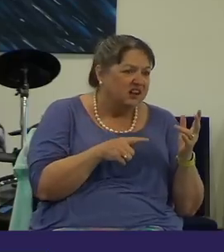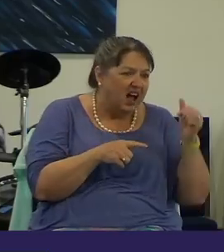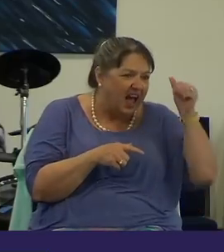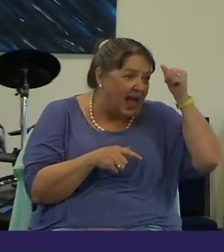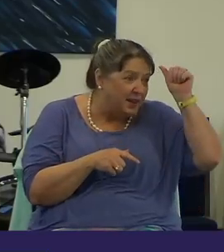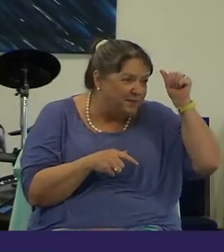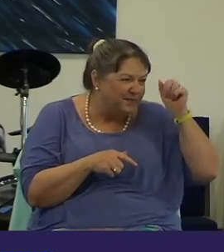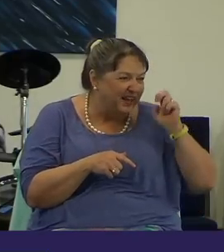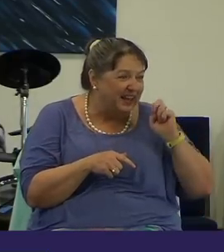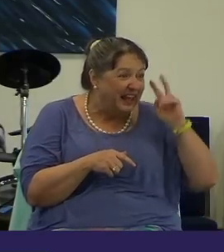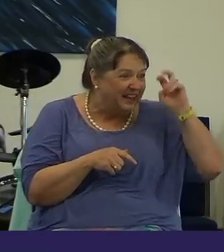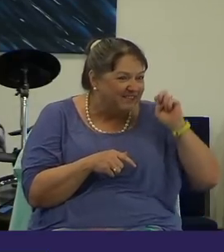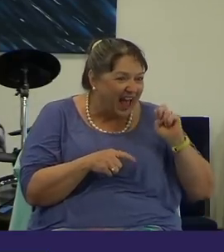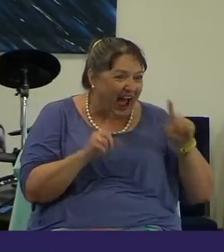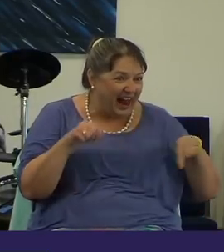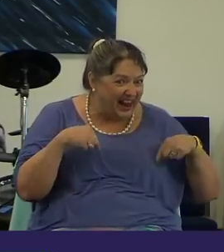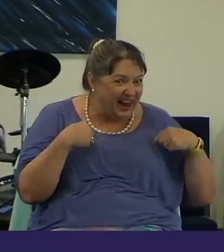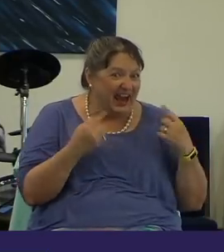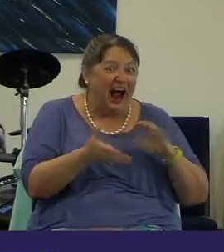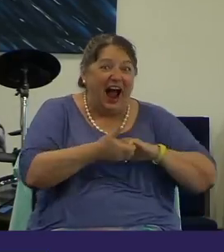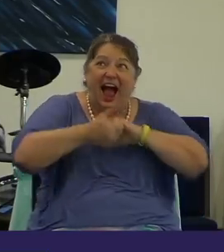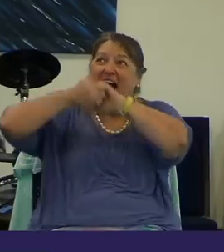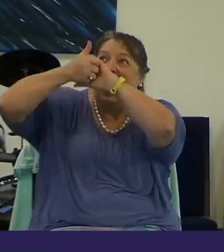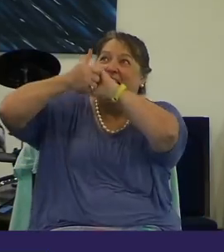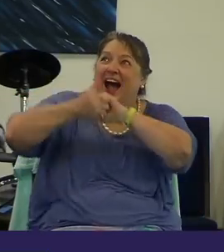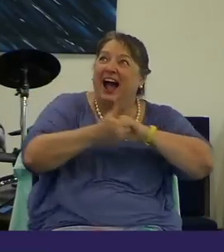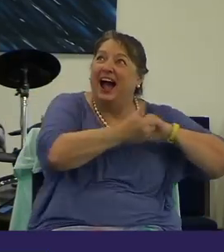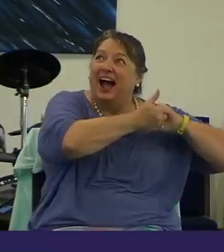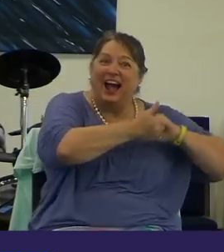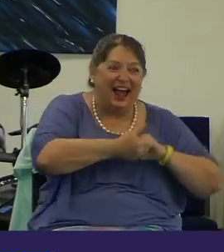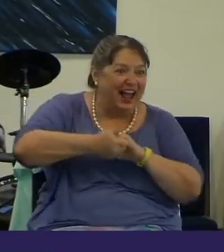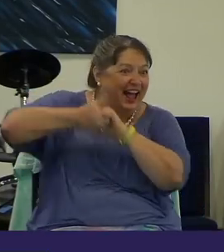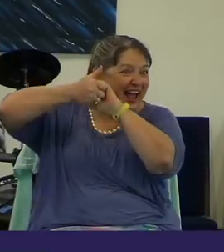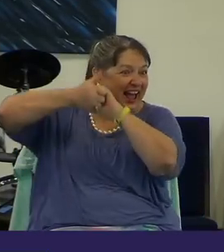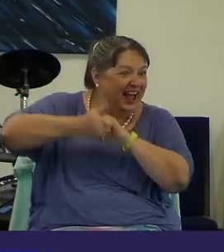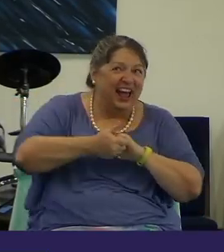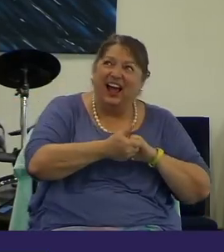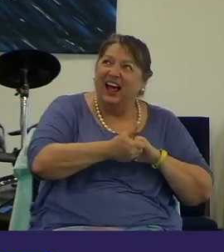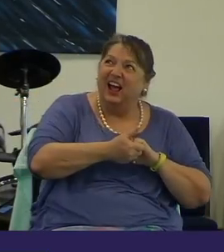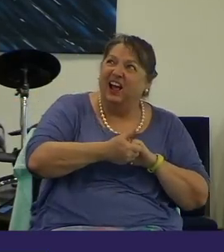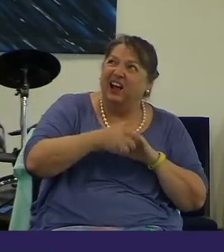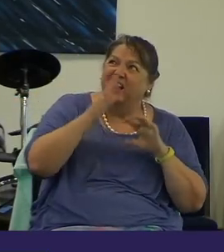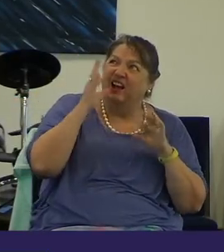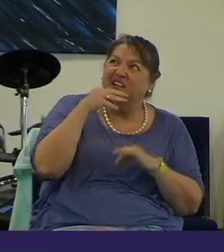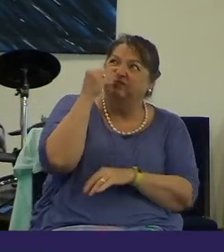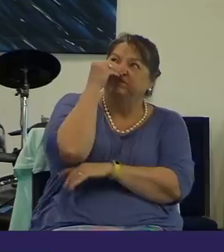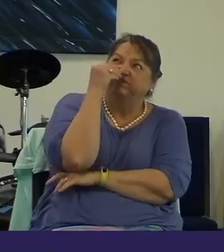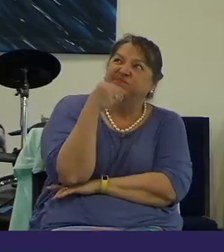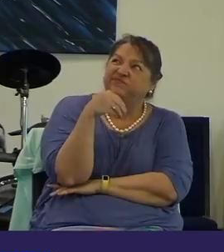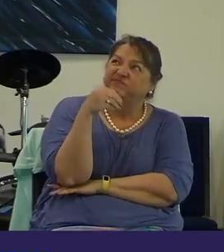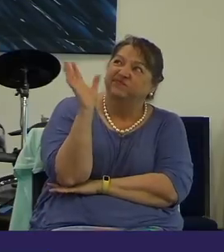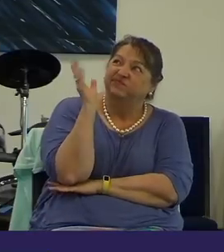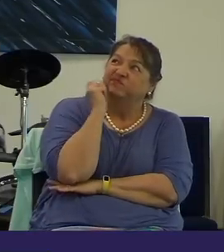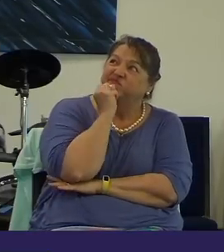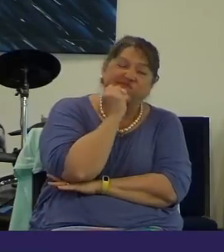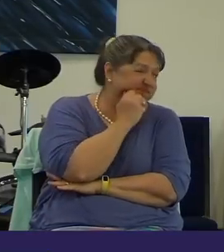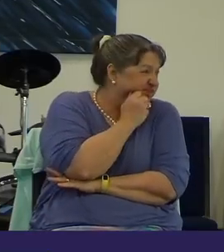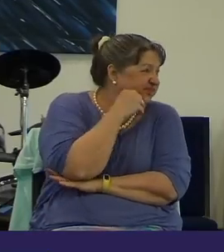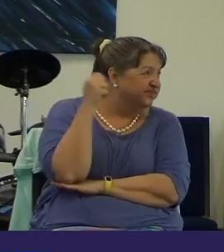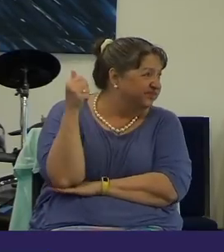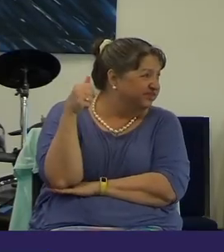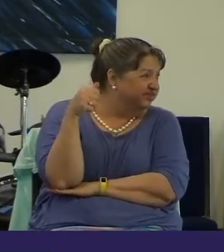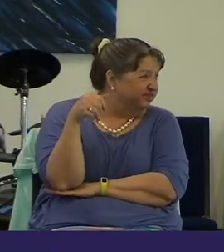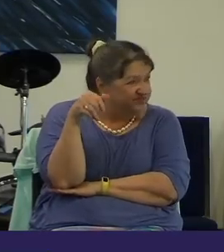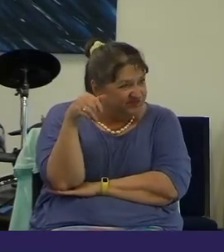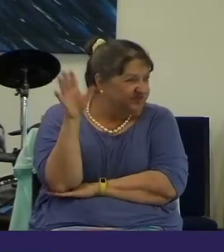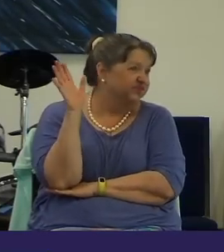had walked with God, who had enjoyed fellowship with God, disregarded the word of God, disregarded what God said,